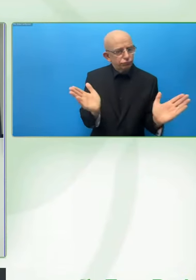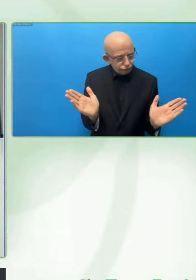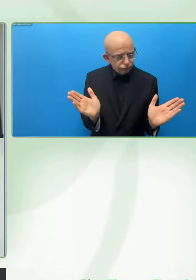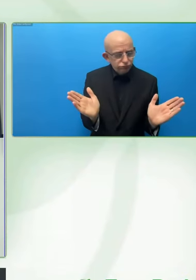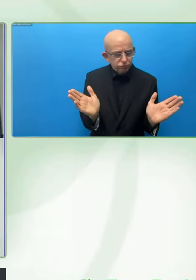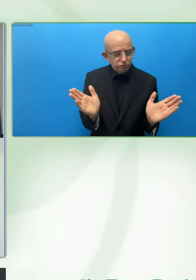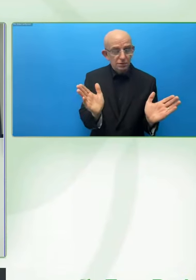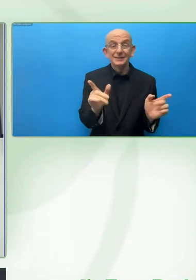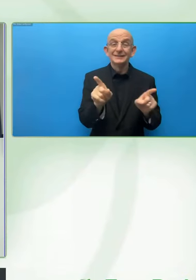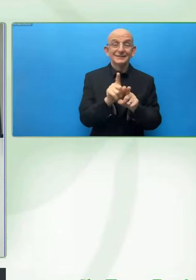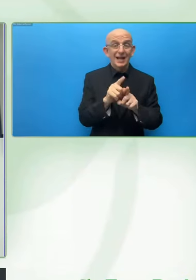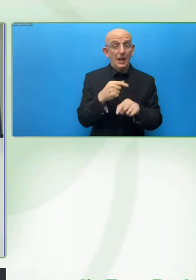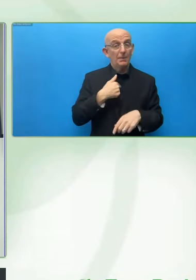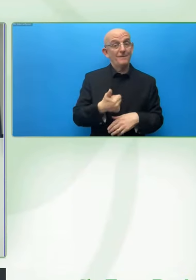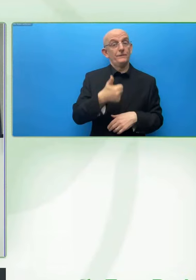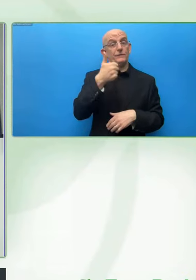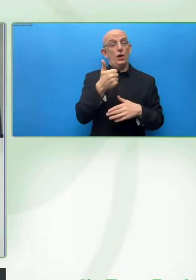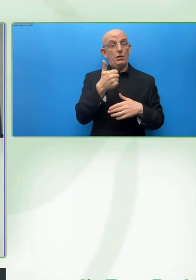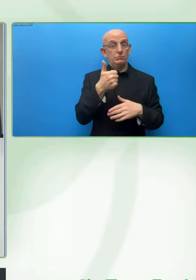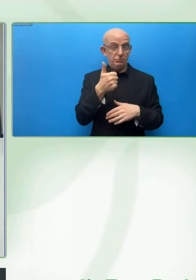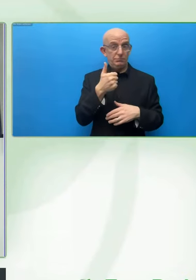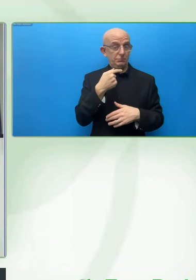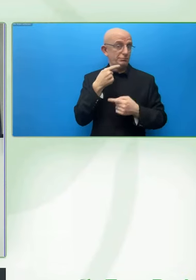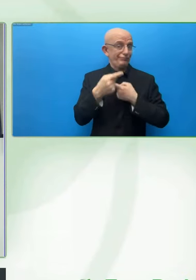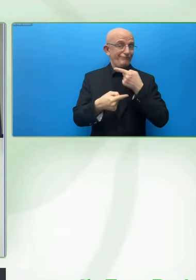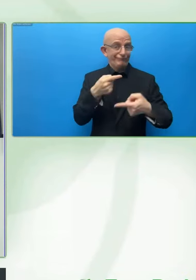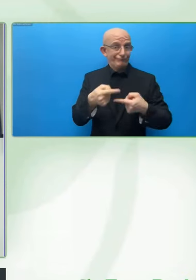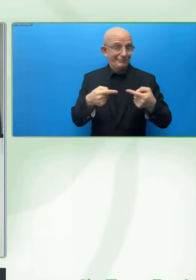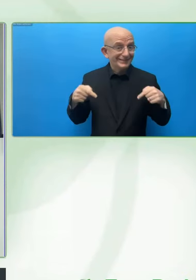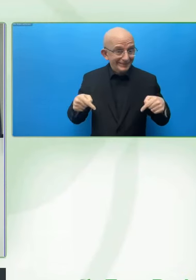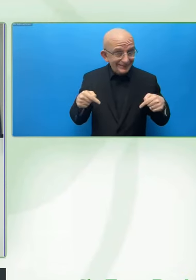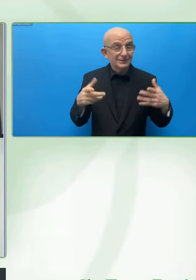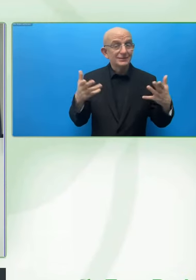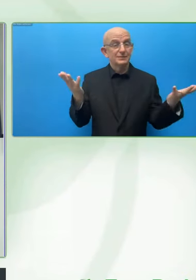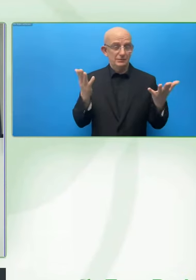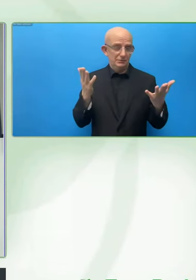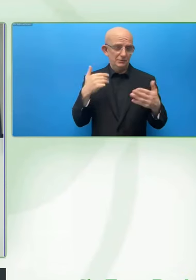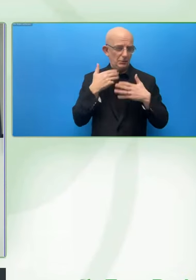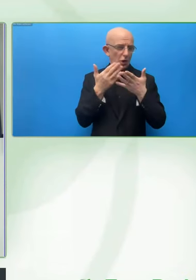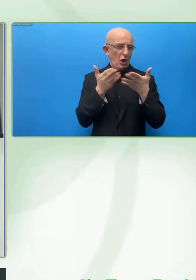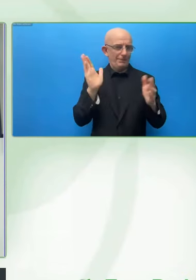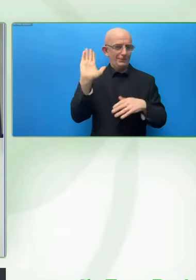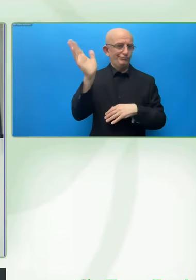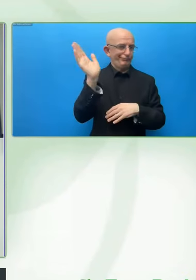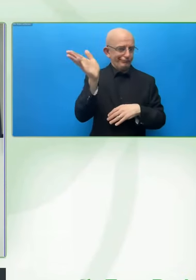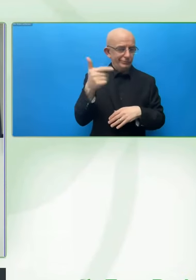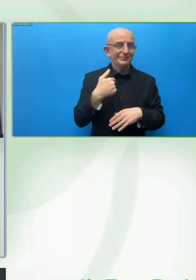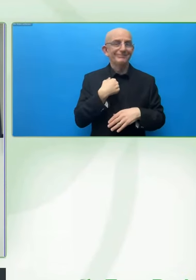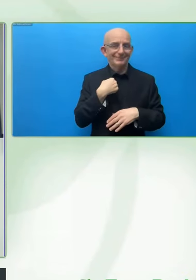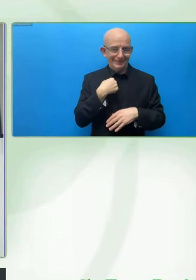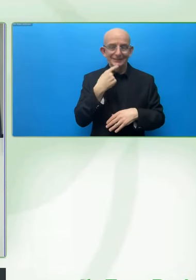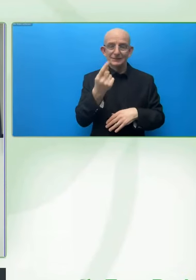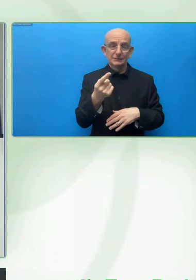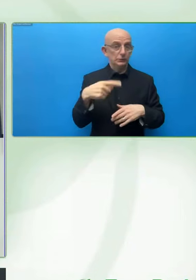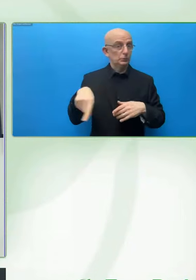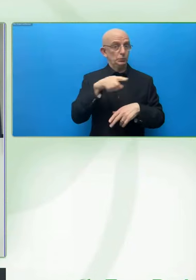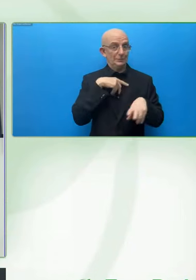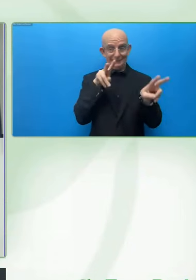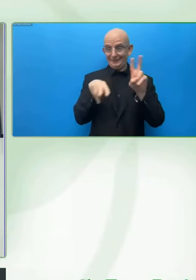this, I would dare to say, almost a reflex to check everything